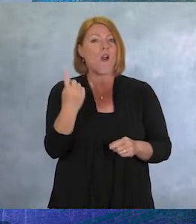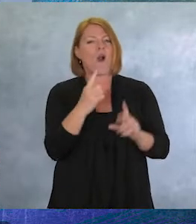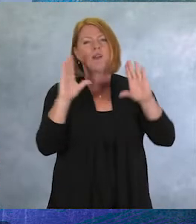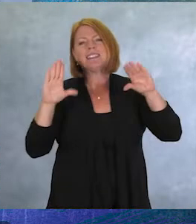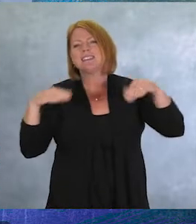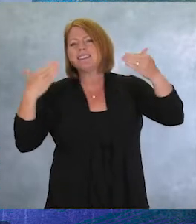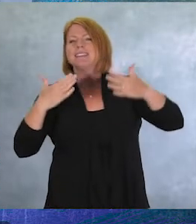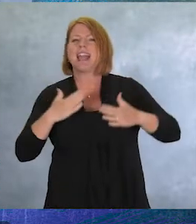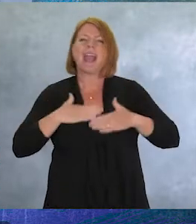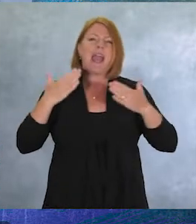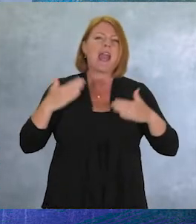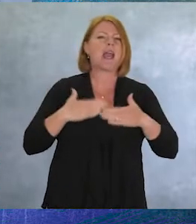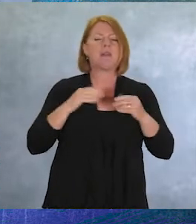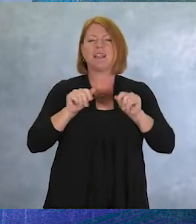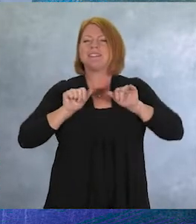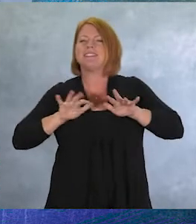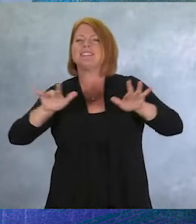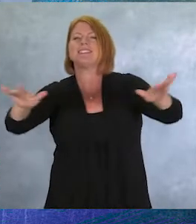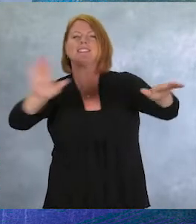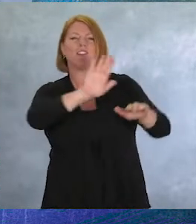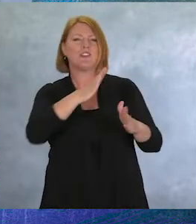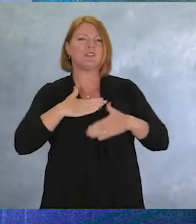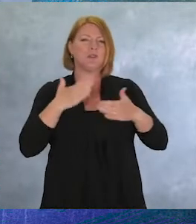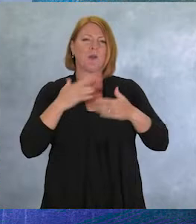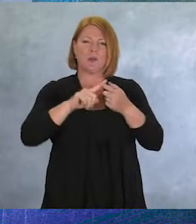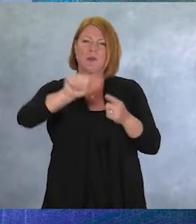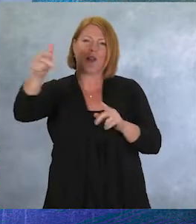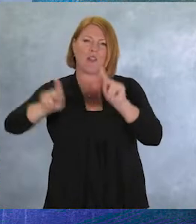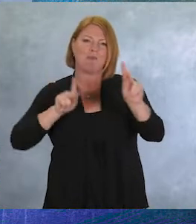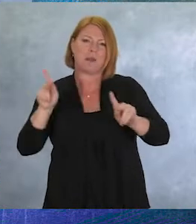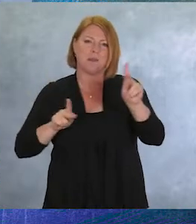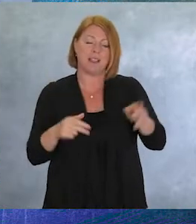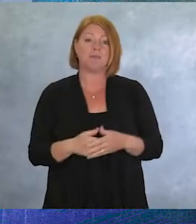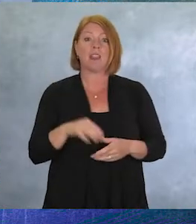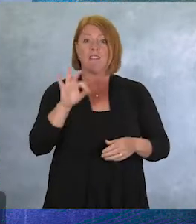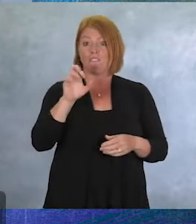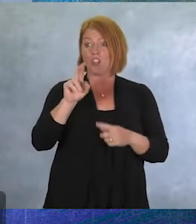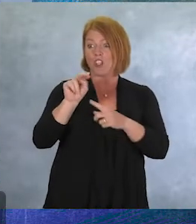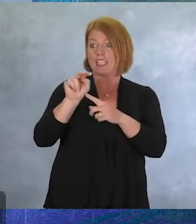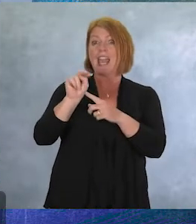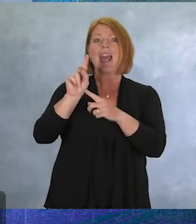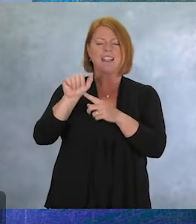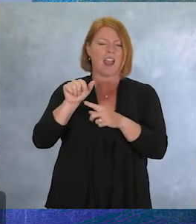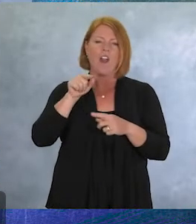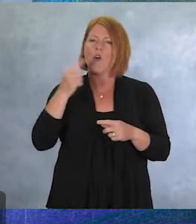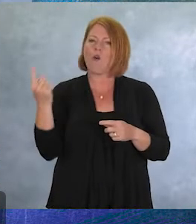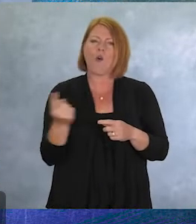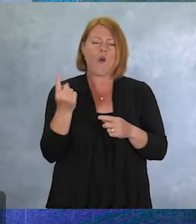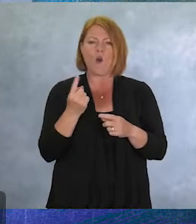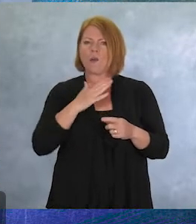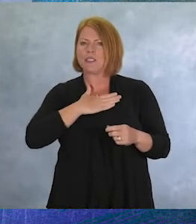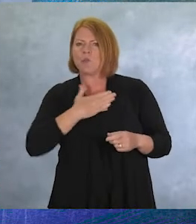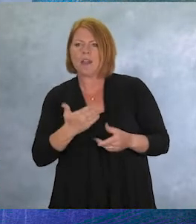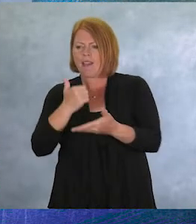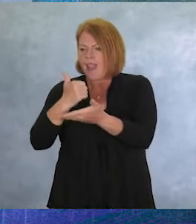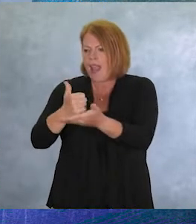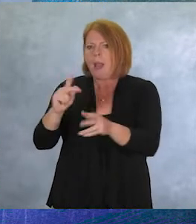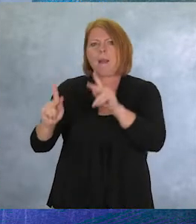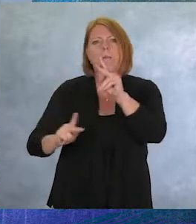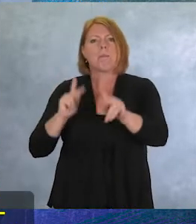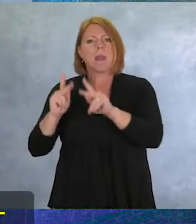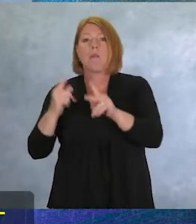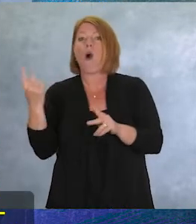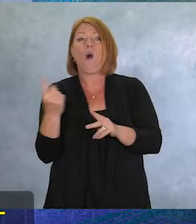always smiling, happy, and exudes joy to everyone around her. Fernanda is the friend who will go out of her way to help